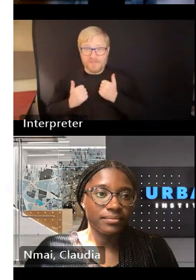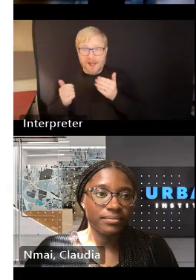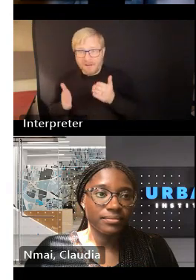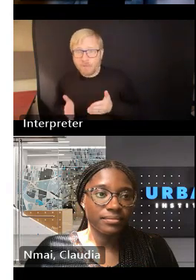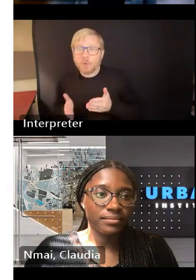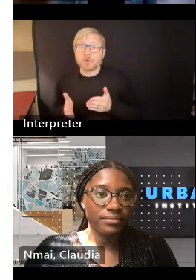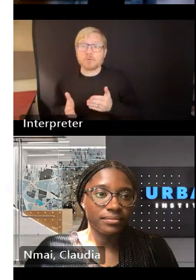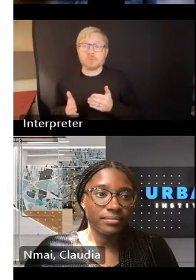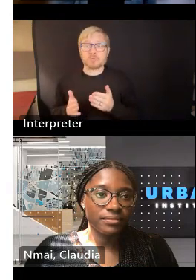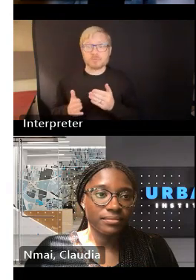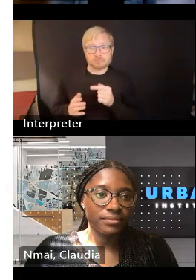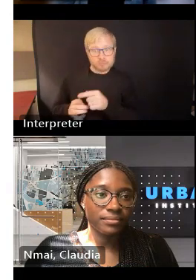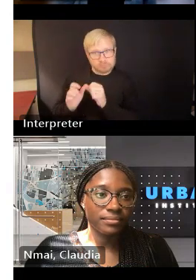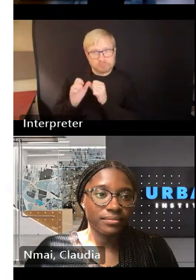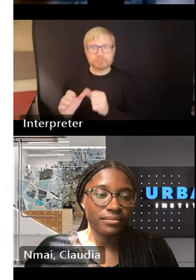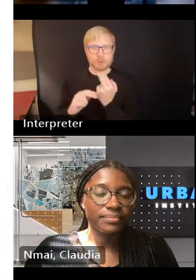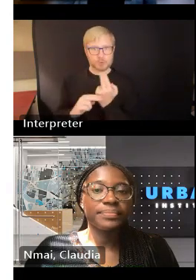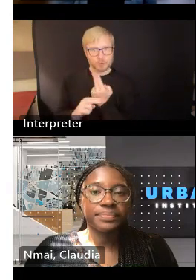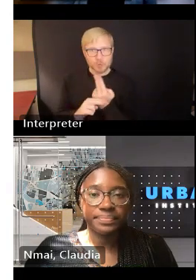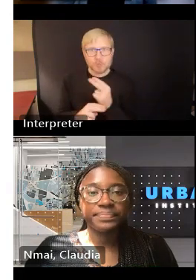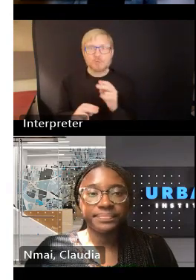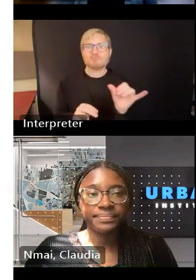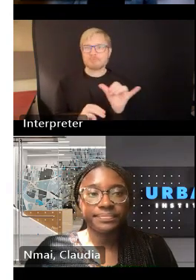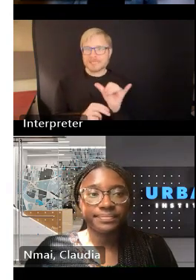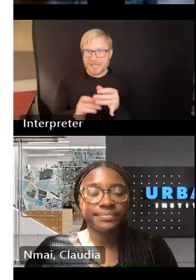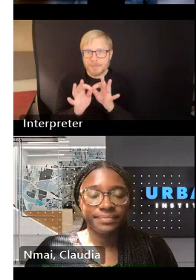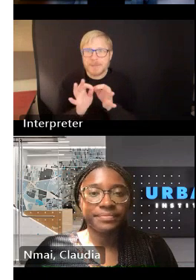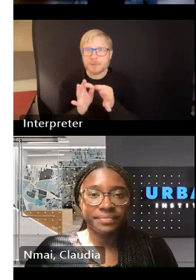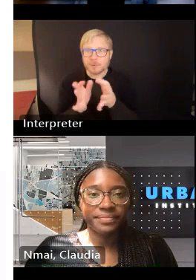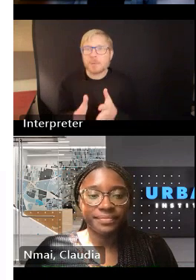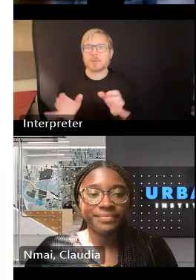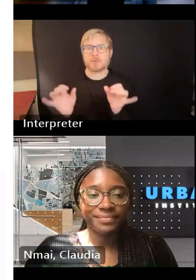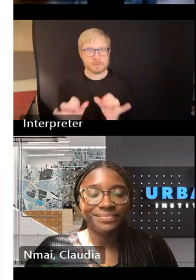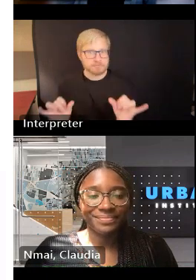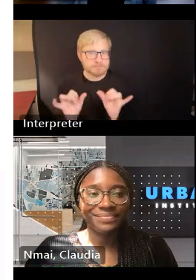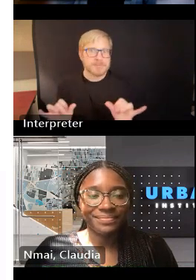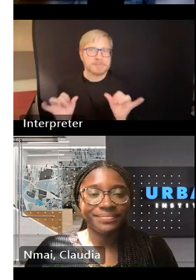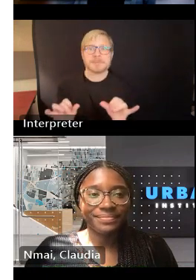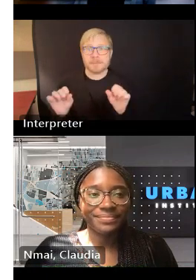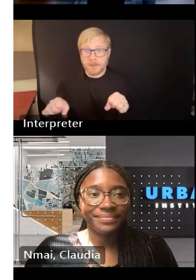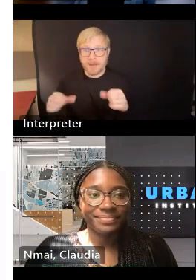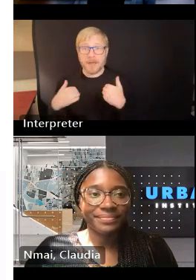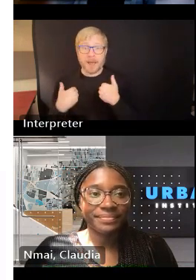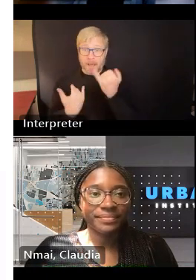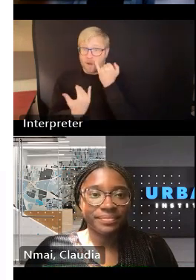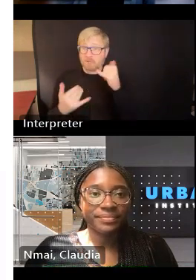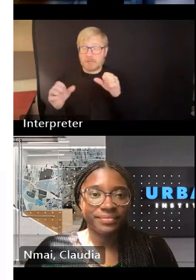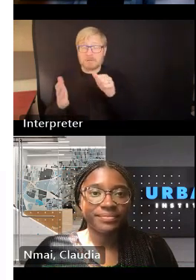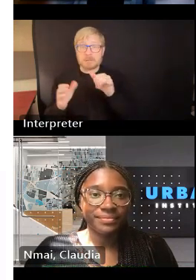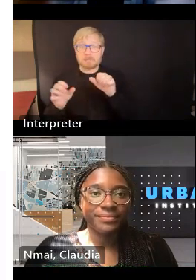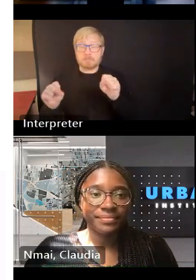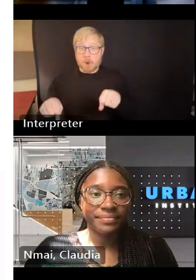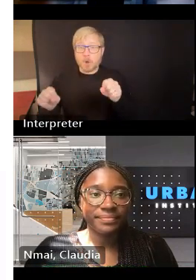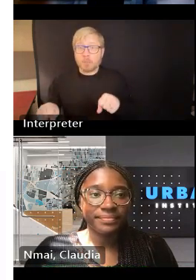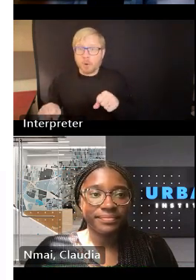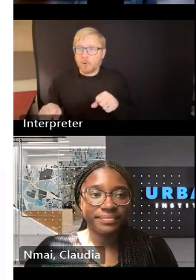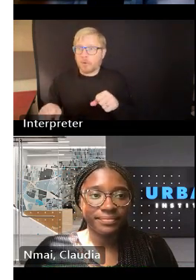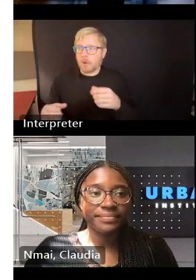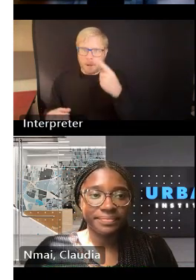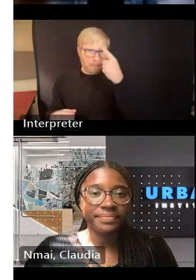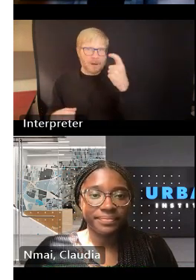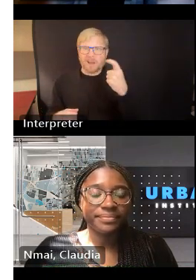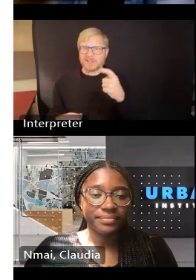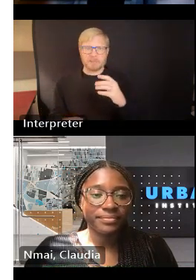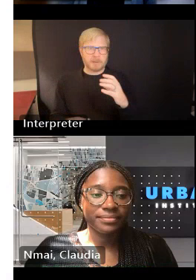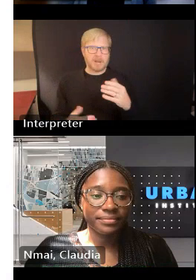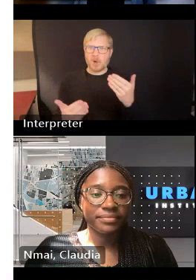same interpreter they have worked with before, if that's at all possible, just so that we're not bringing in yet another person that they don't know, where